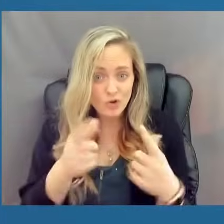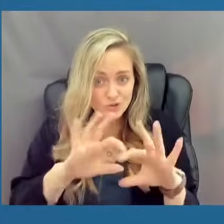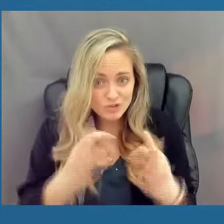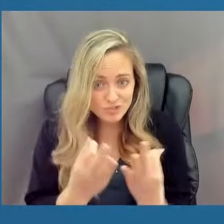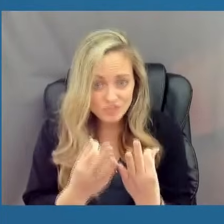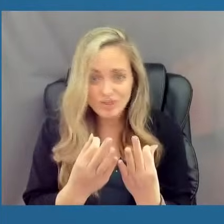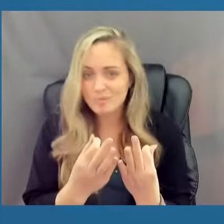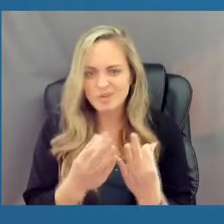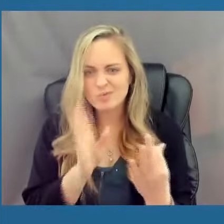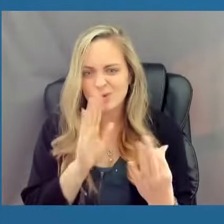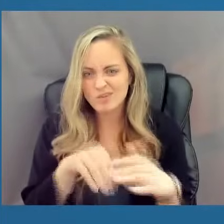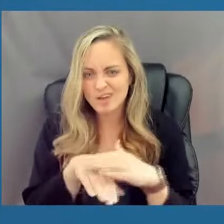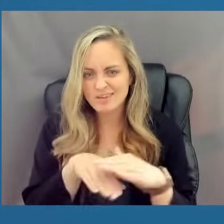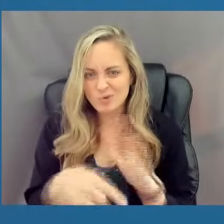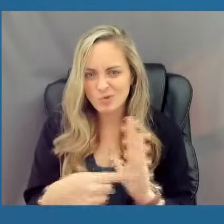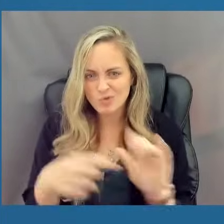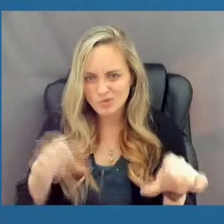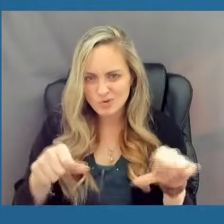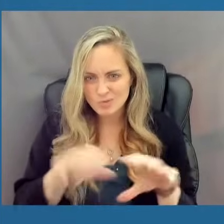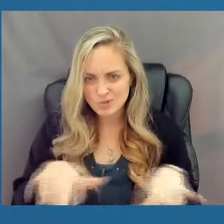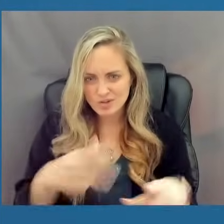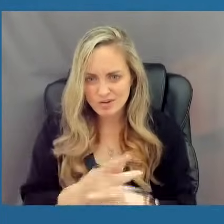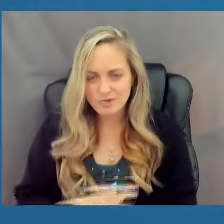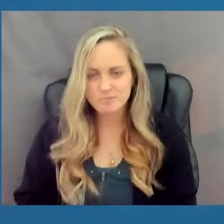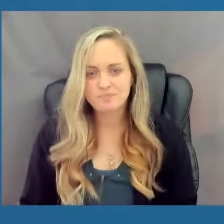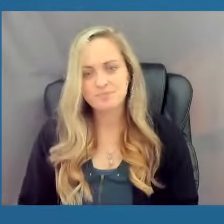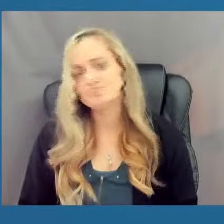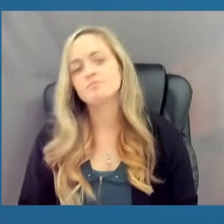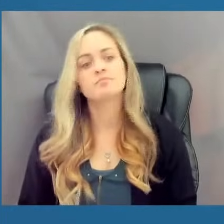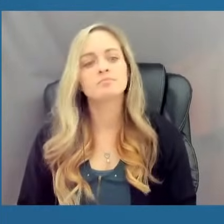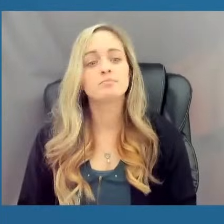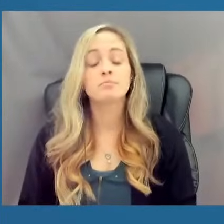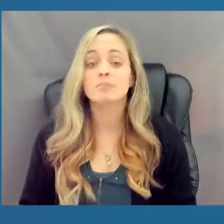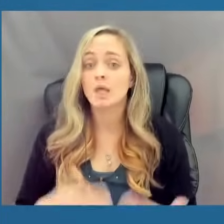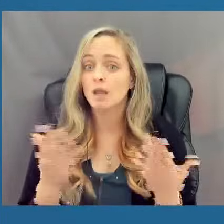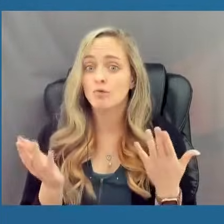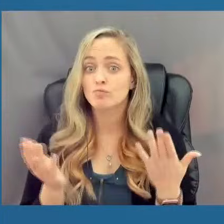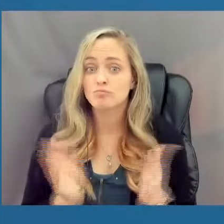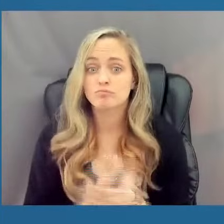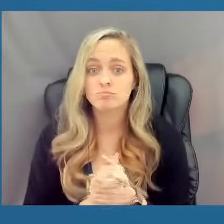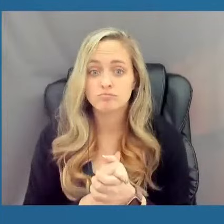have access to affordable child care. With